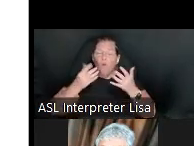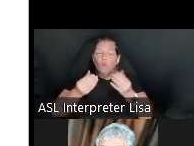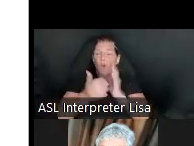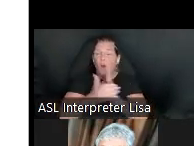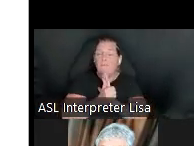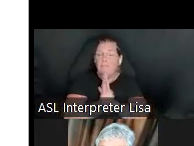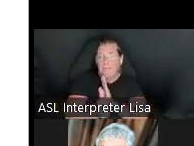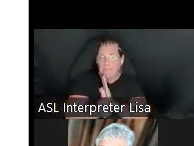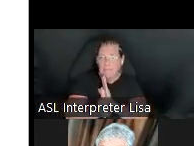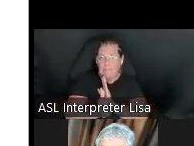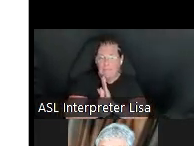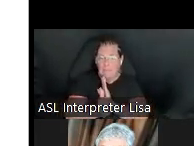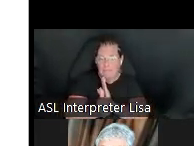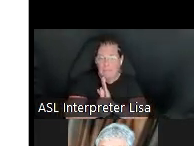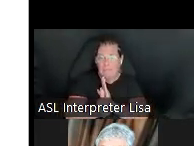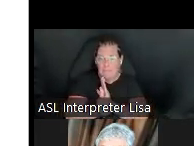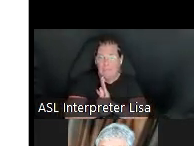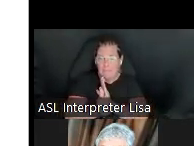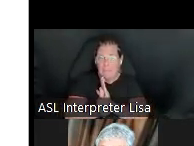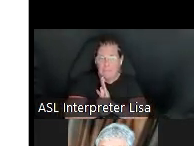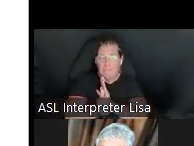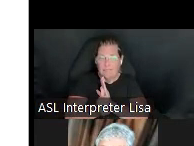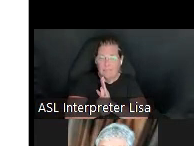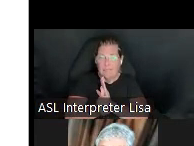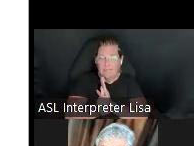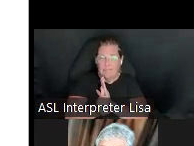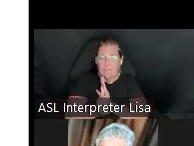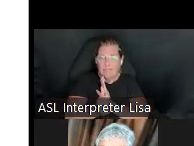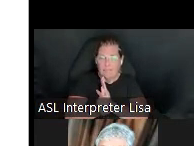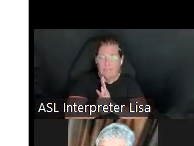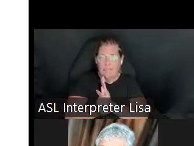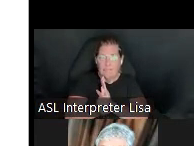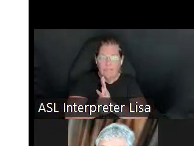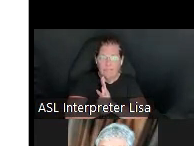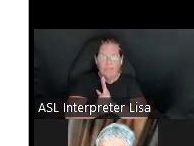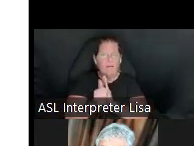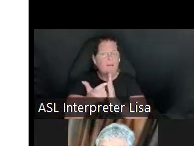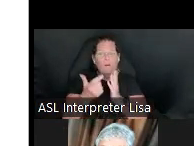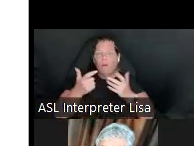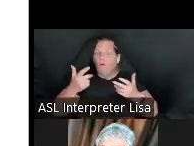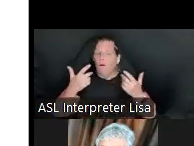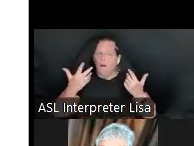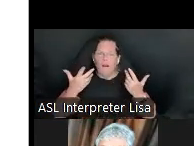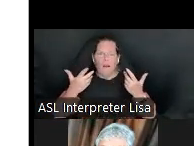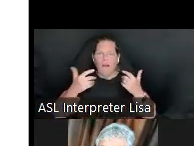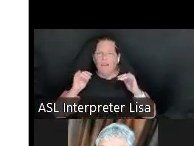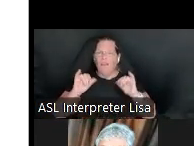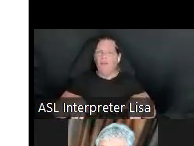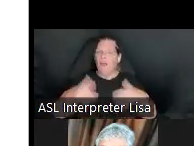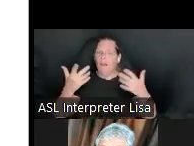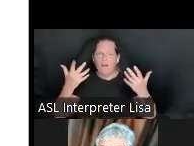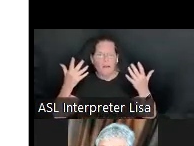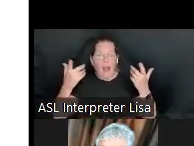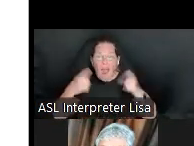being on the job, we've heard it in so many cases, people lose their job because they have difficulty with